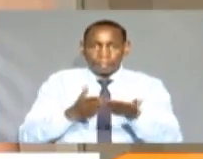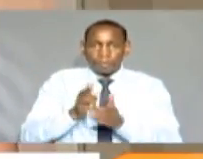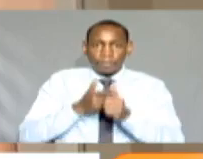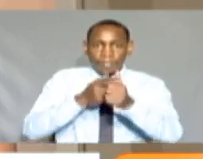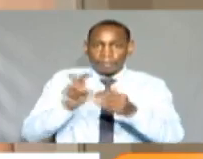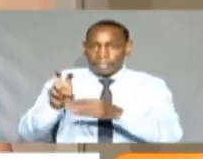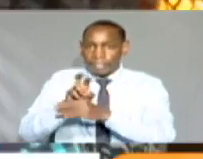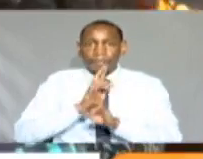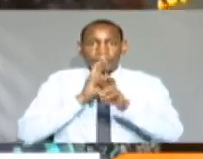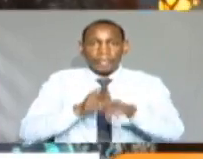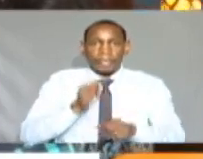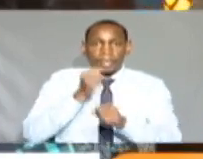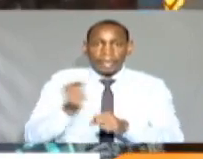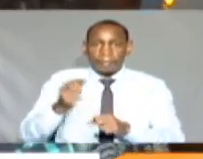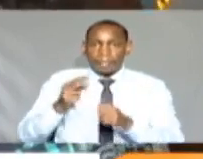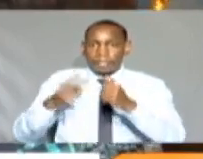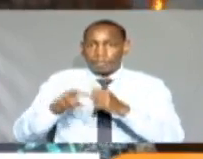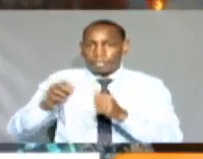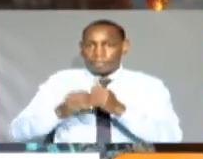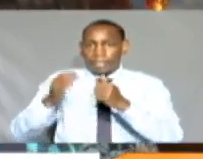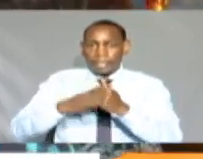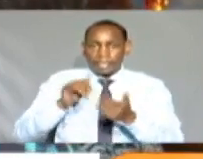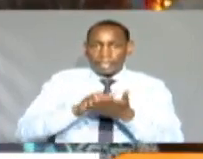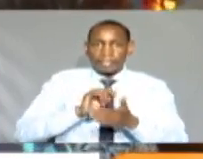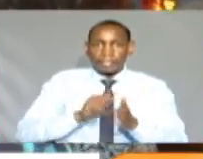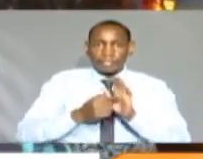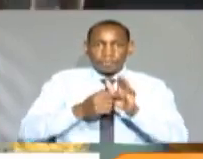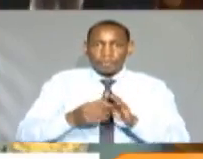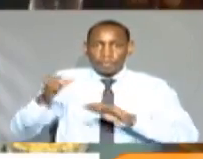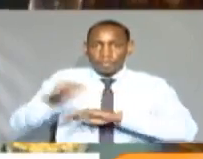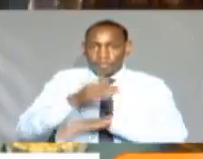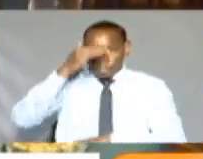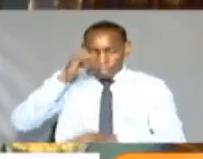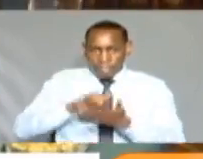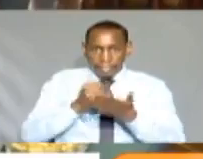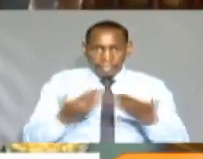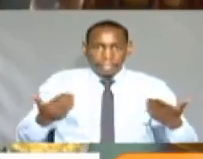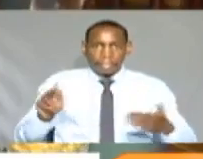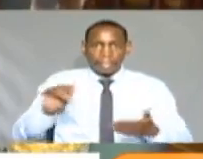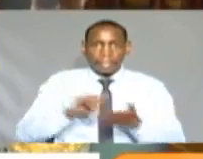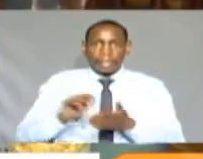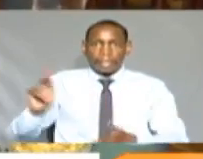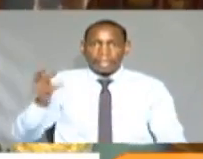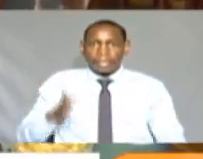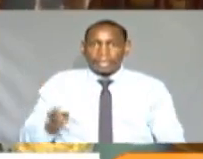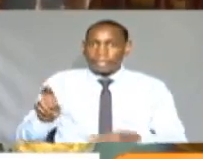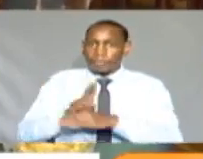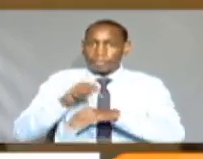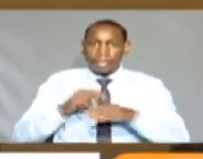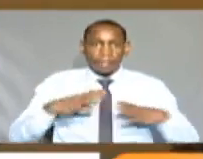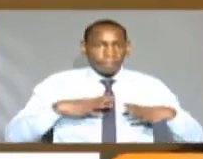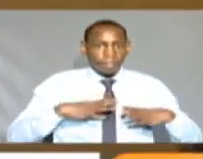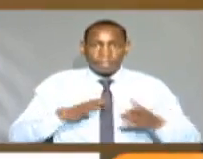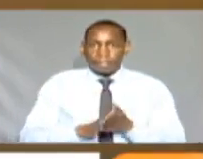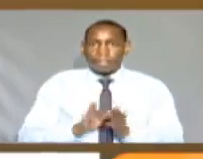survey report conducted in July 2019, which revealed that alcoholic beverage packs are among items that Kenyans gift during festivities. The results of